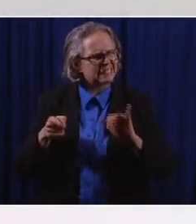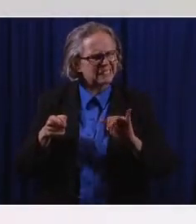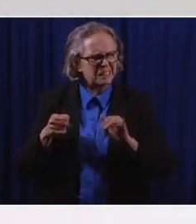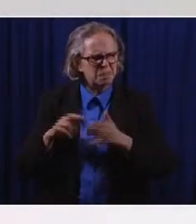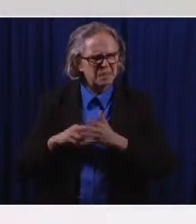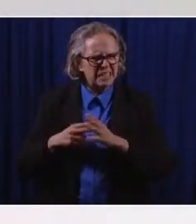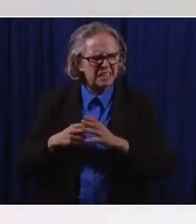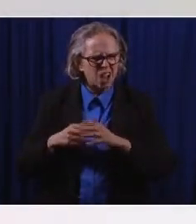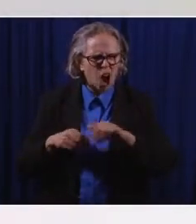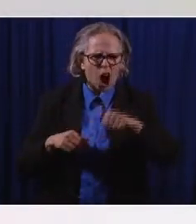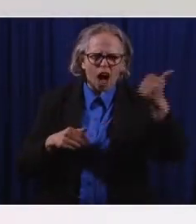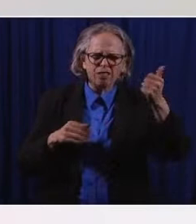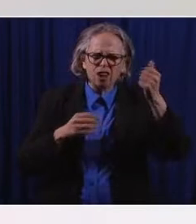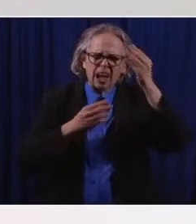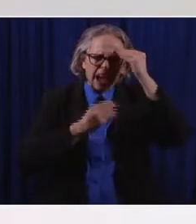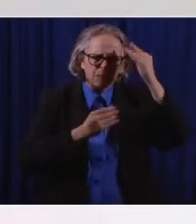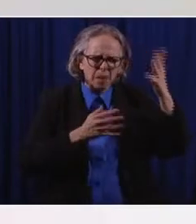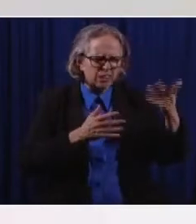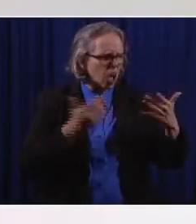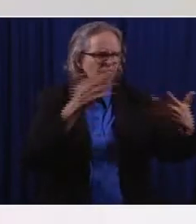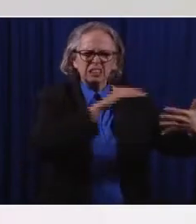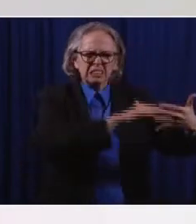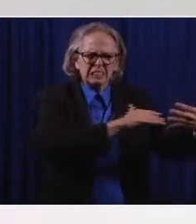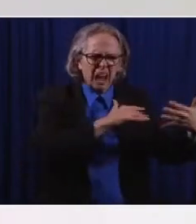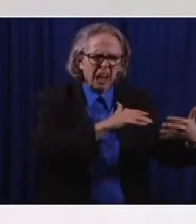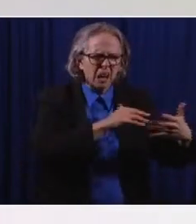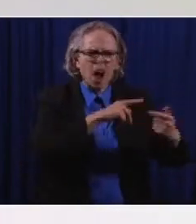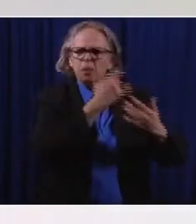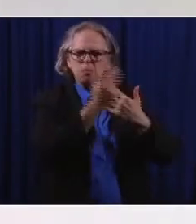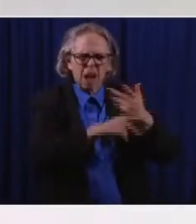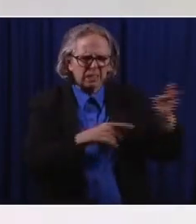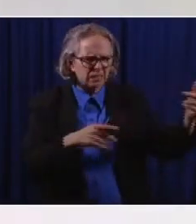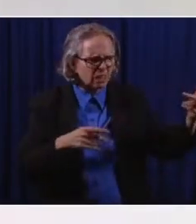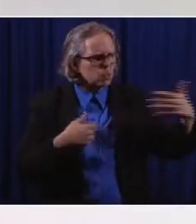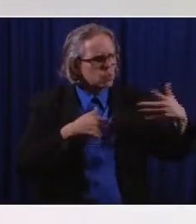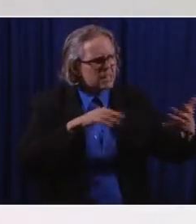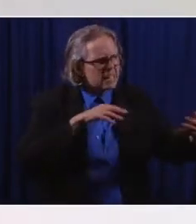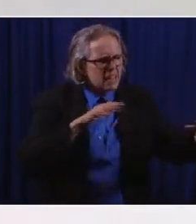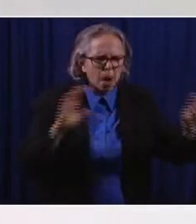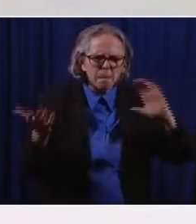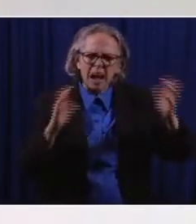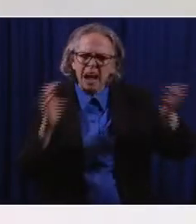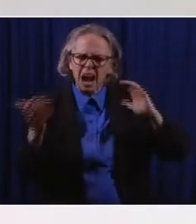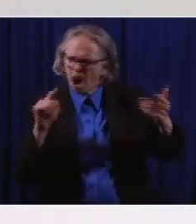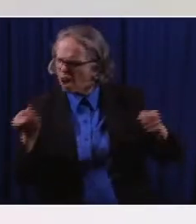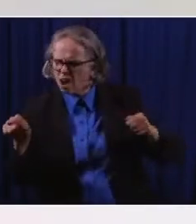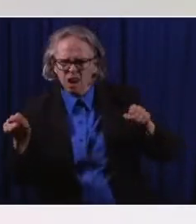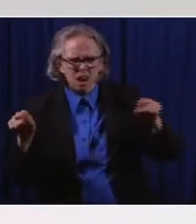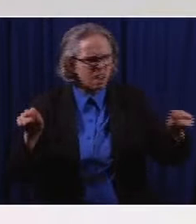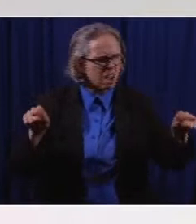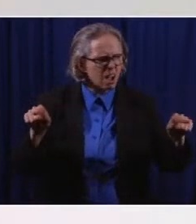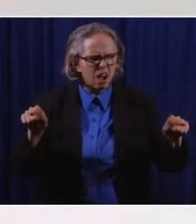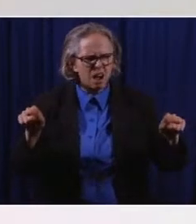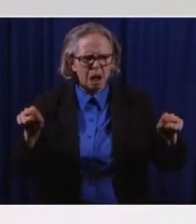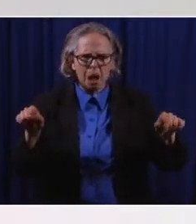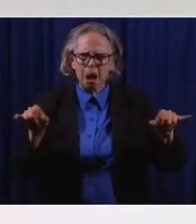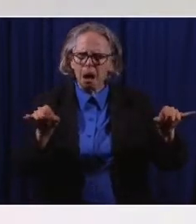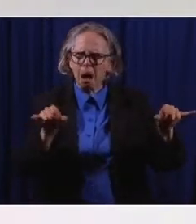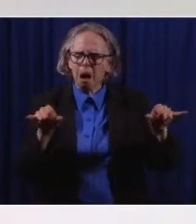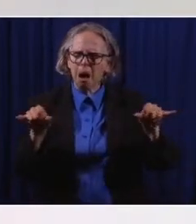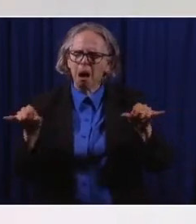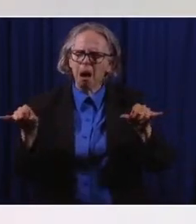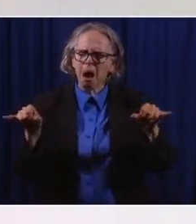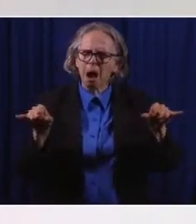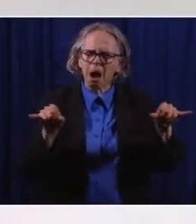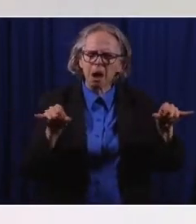efforts, other projects of the Ohio Department of Health and others, do give us a good sense of how many people have been exposed and how